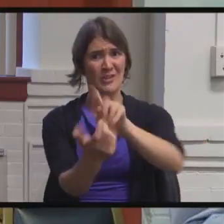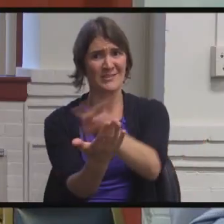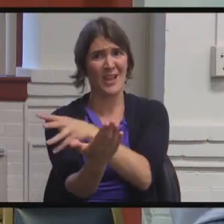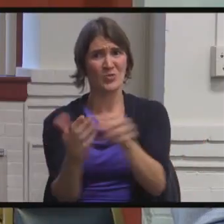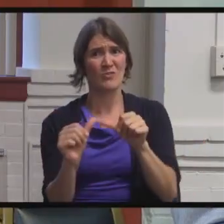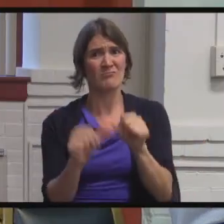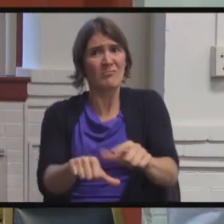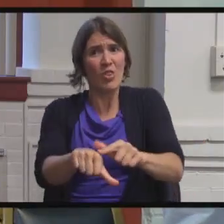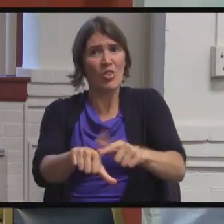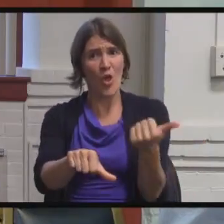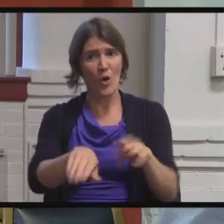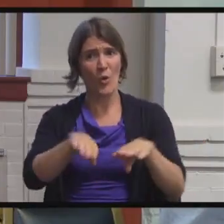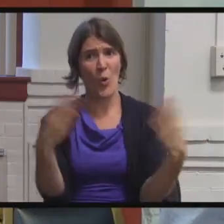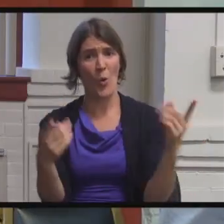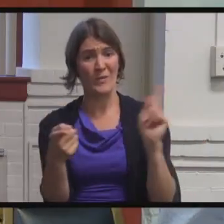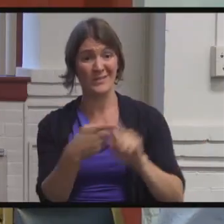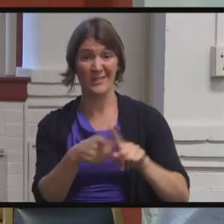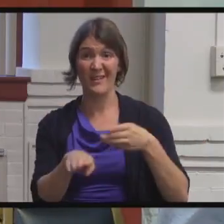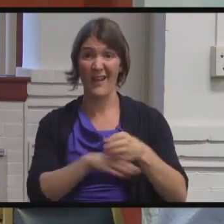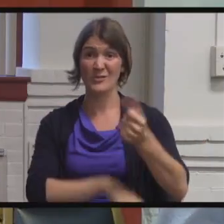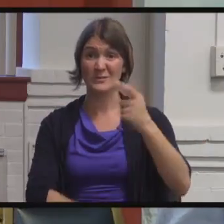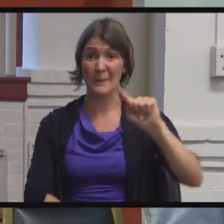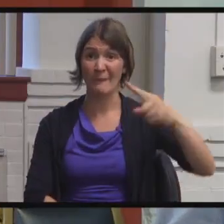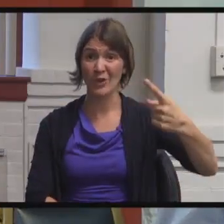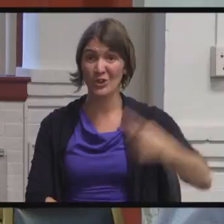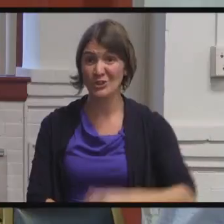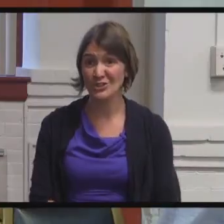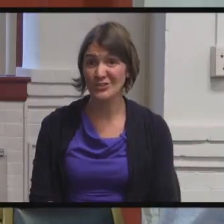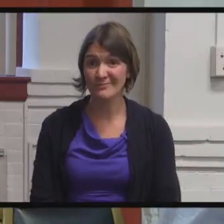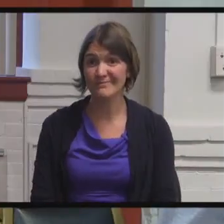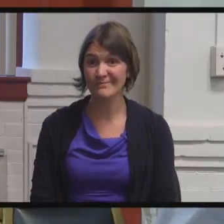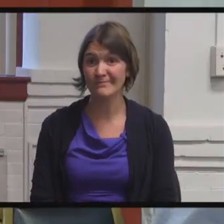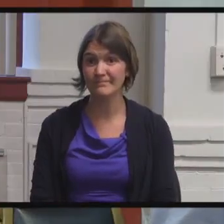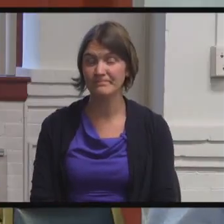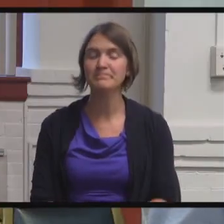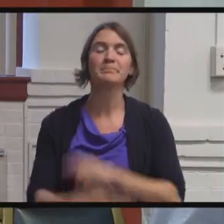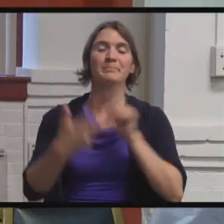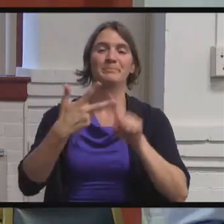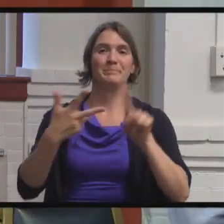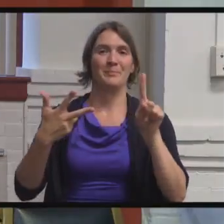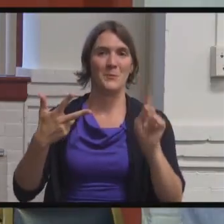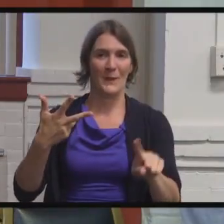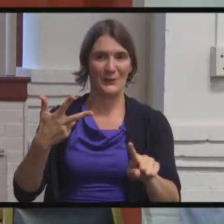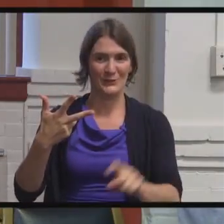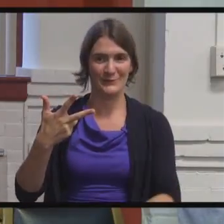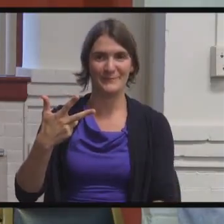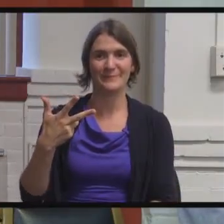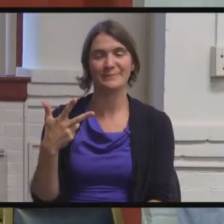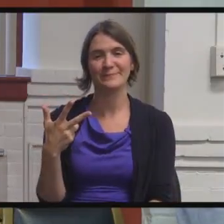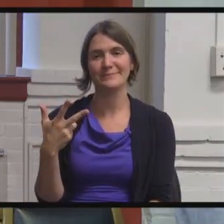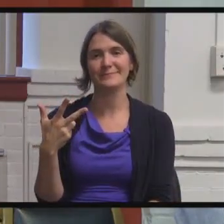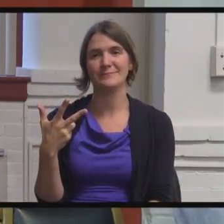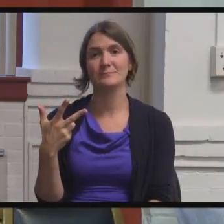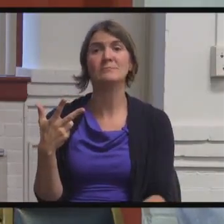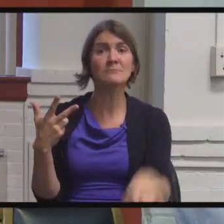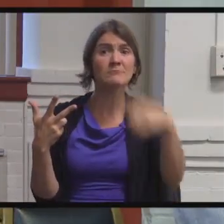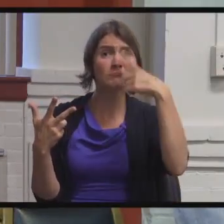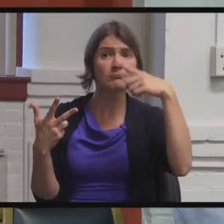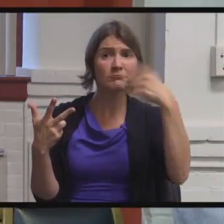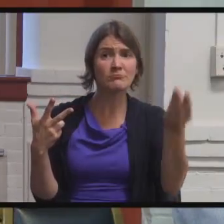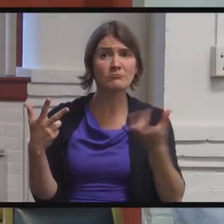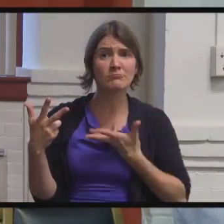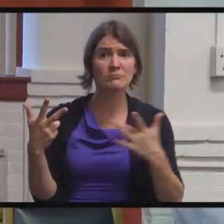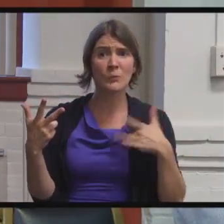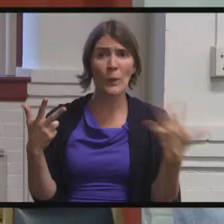that to have the pool open to Labor Day. The last, the question I have for you is, could you give us an